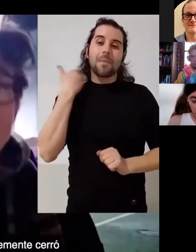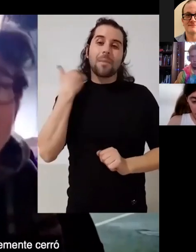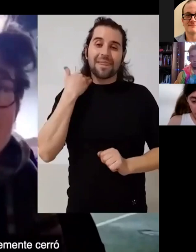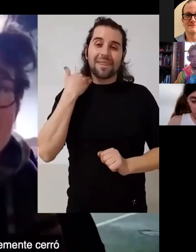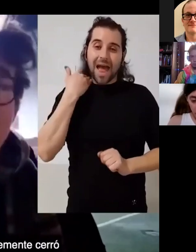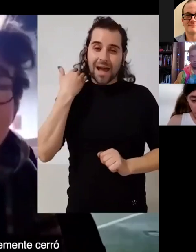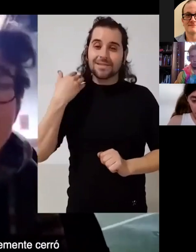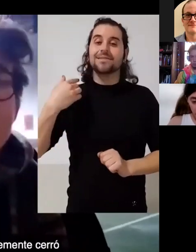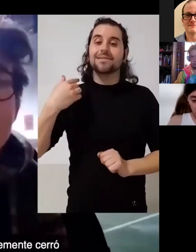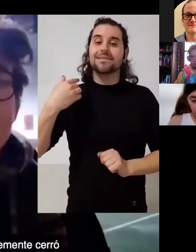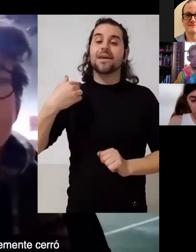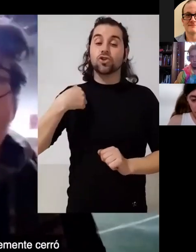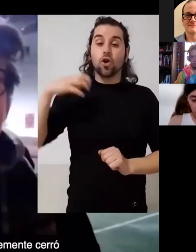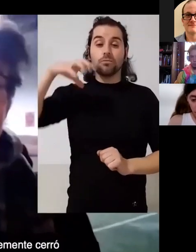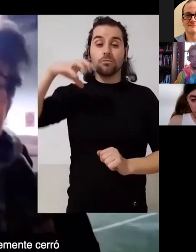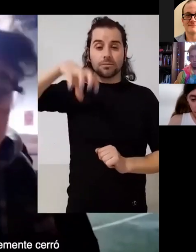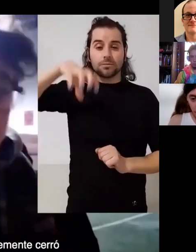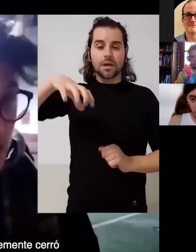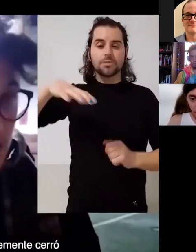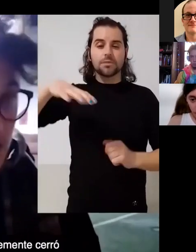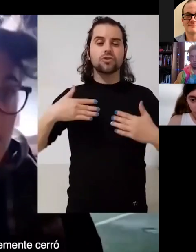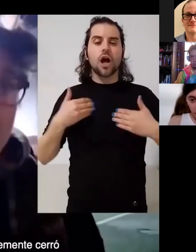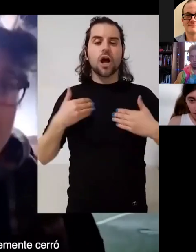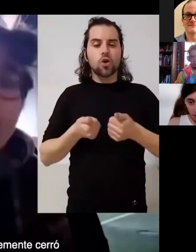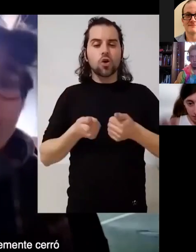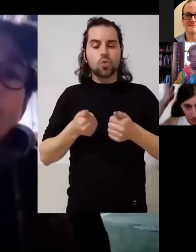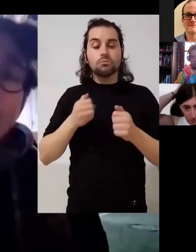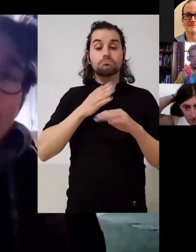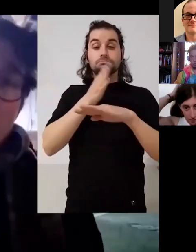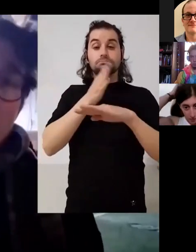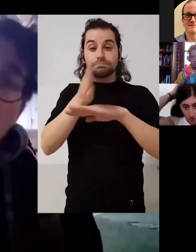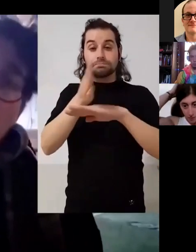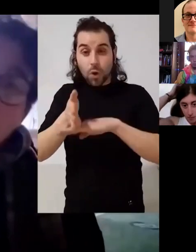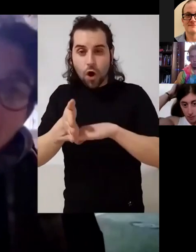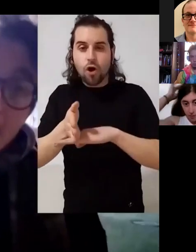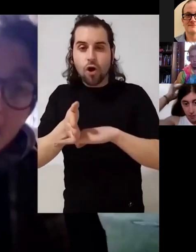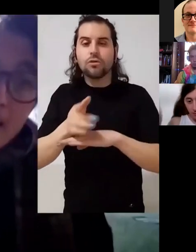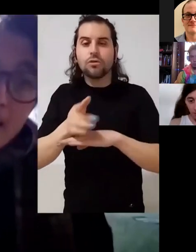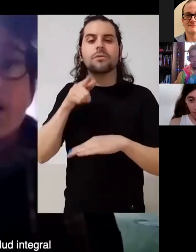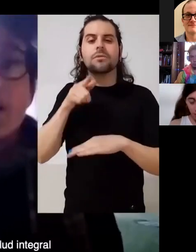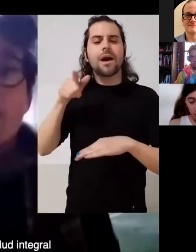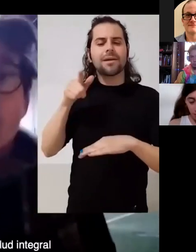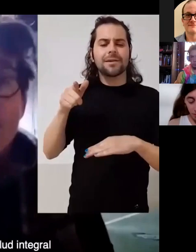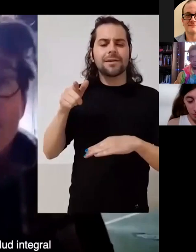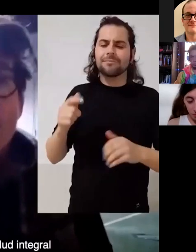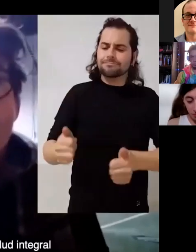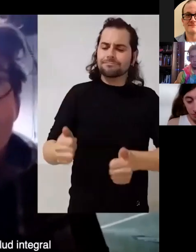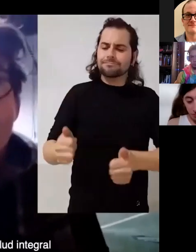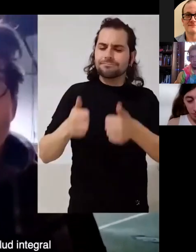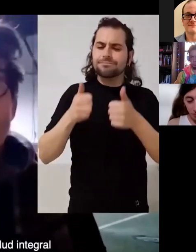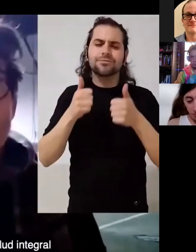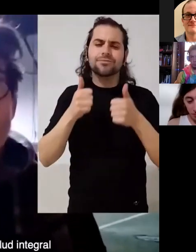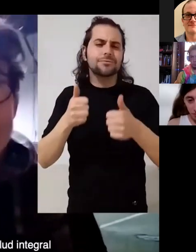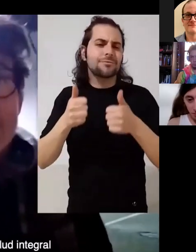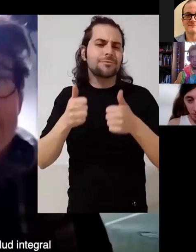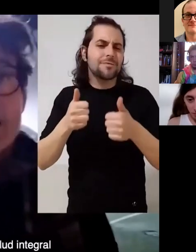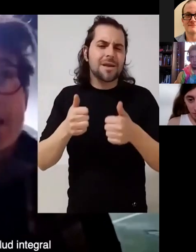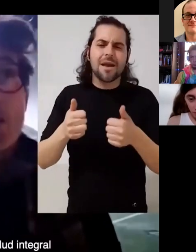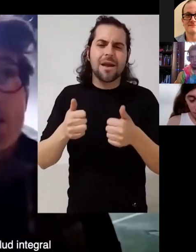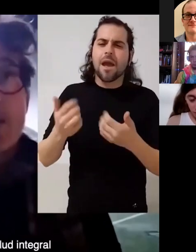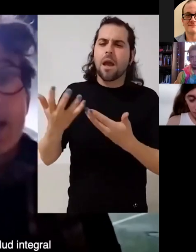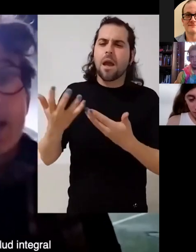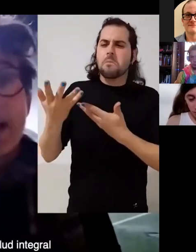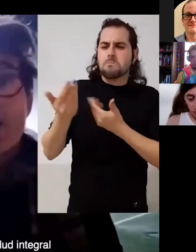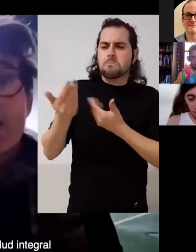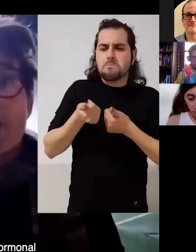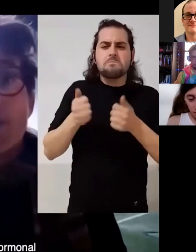experience at the room at La Matanza. This was a lovely experience. It was a great project, but now it